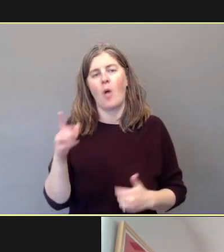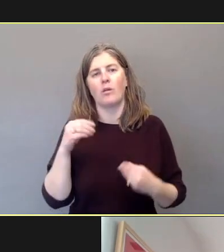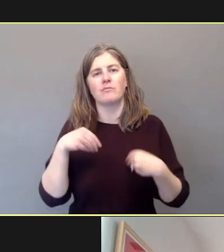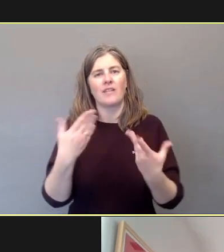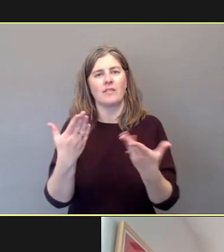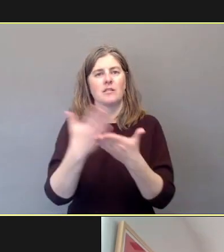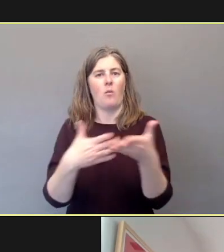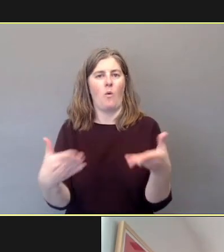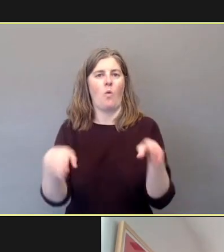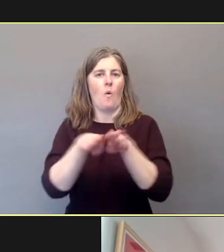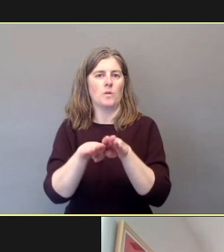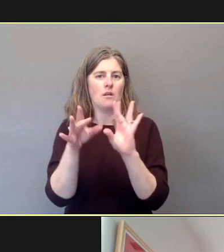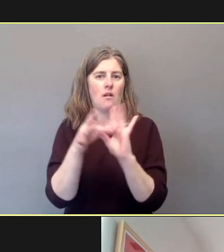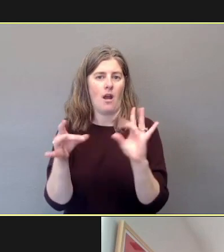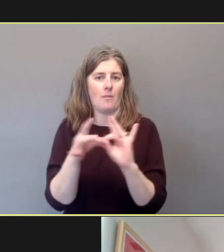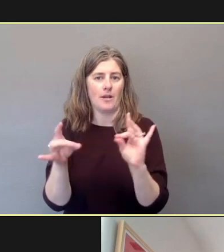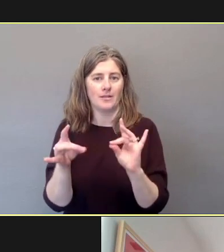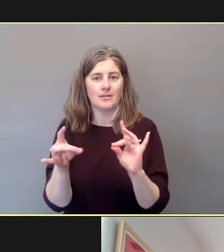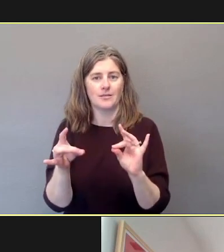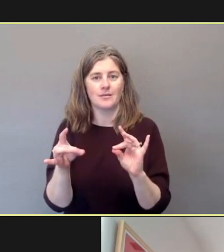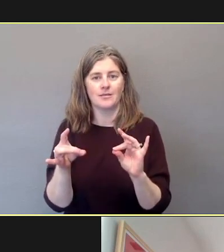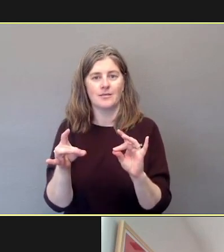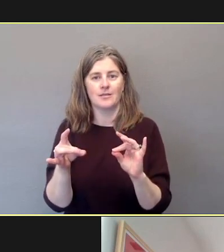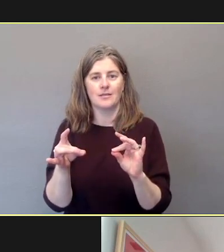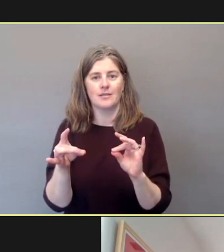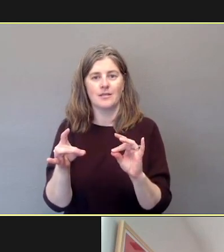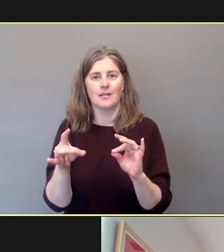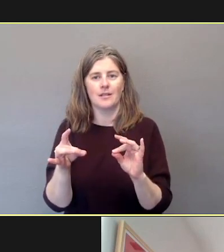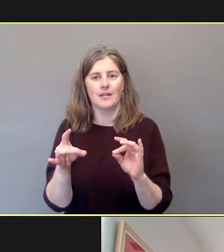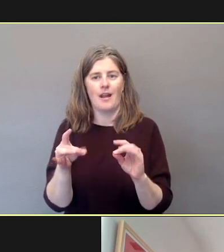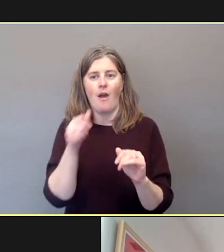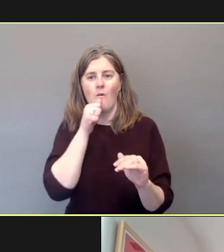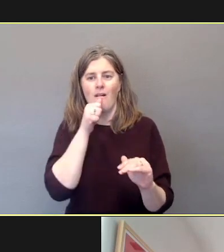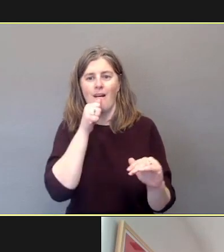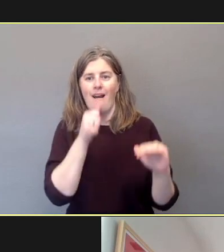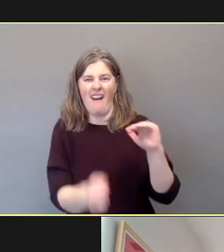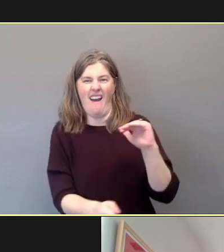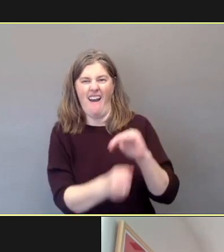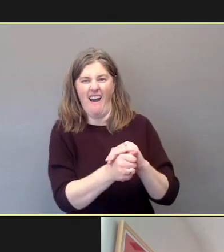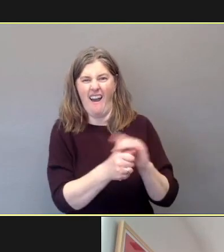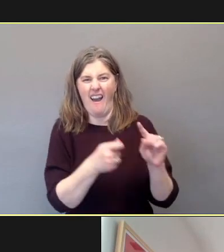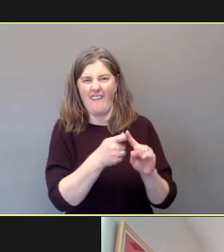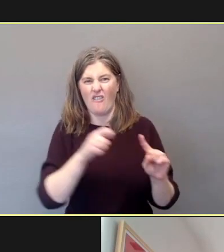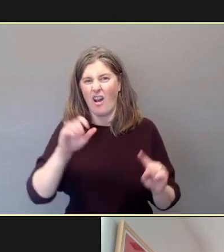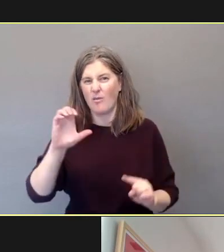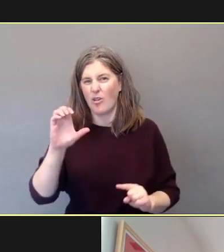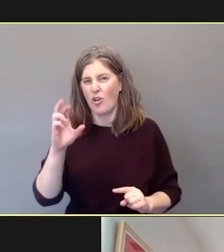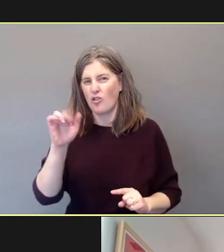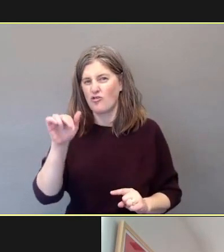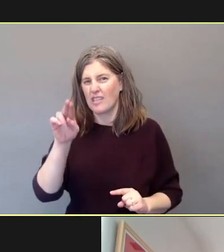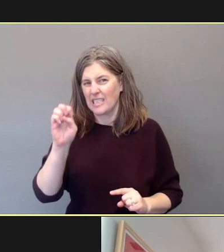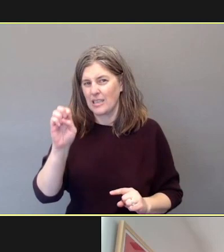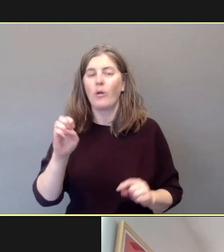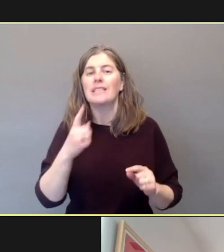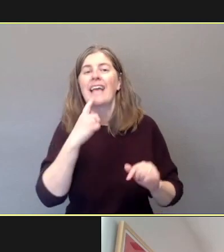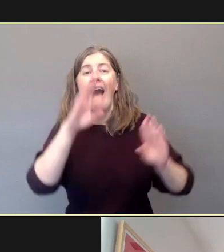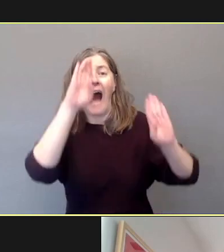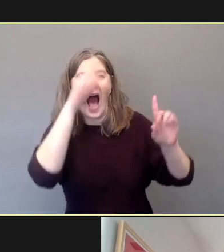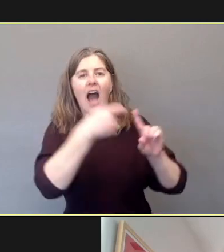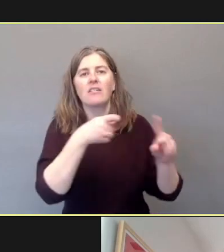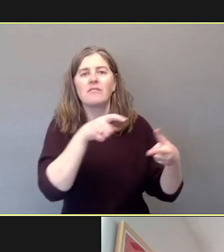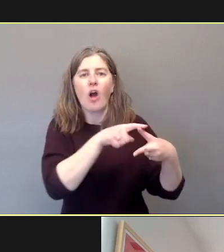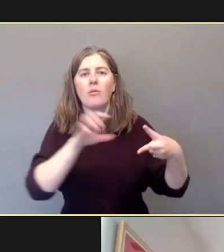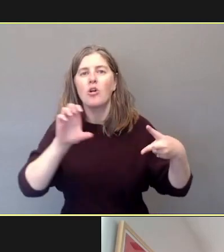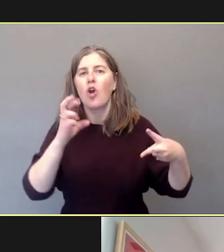comments. Hi from Christine and Laura, who are both working incredibly hard this week on epidemiologic